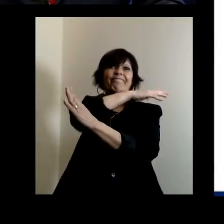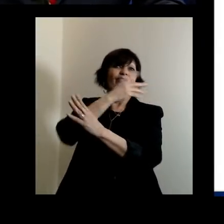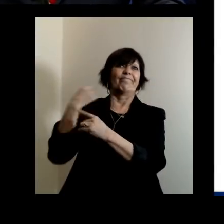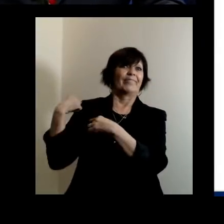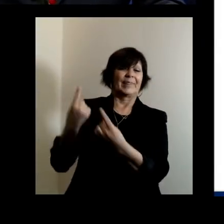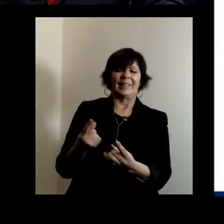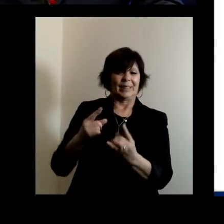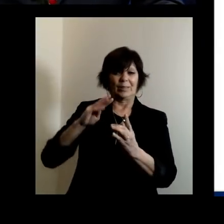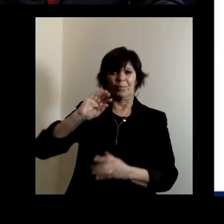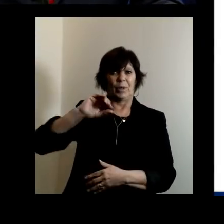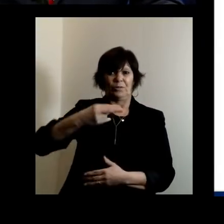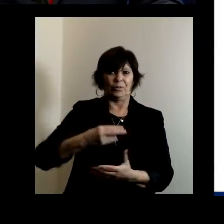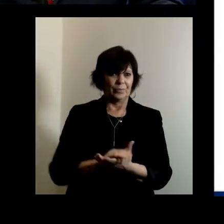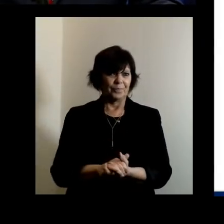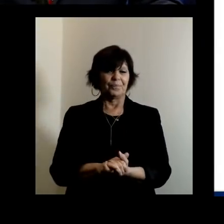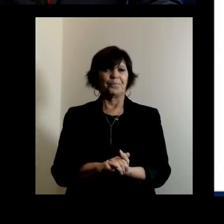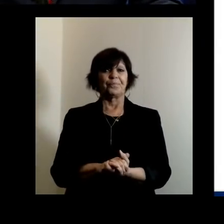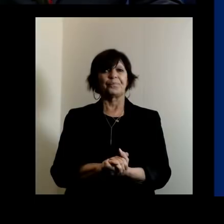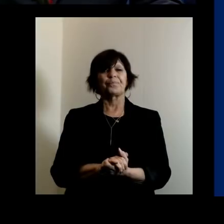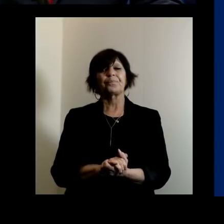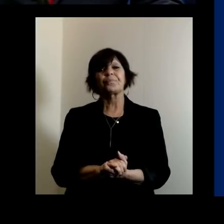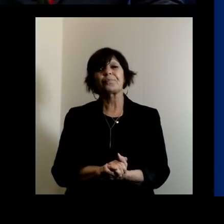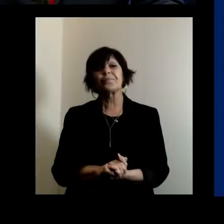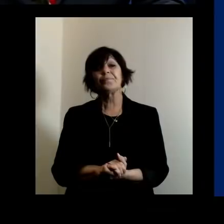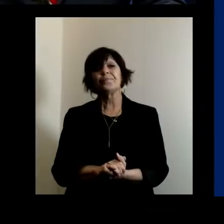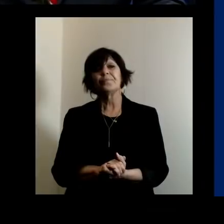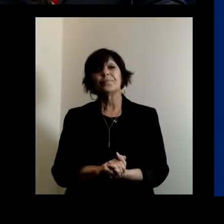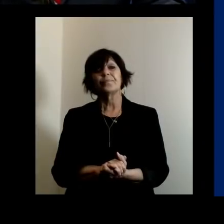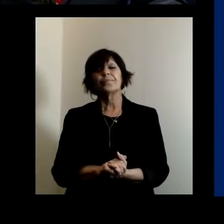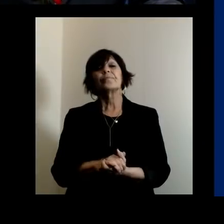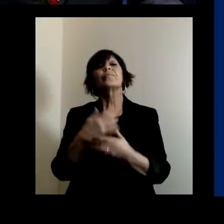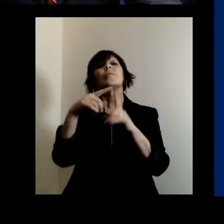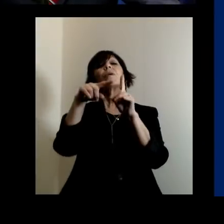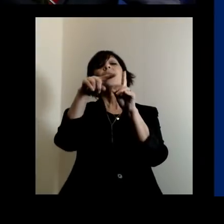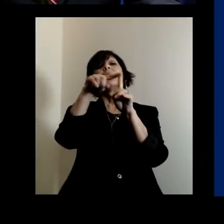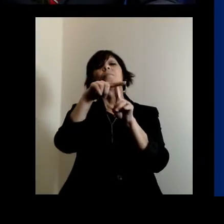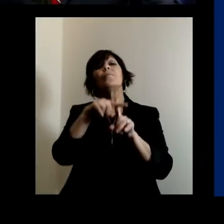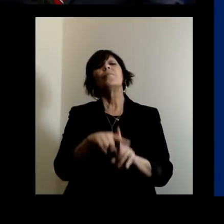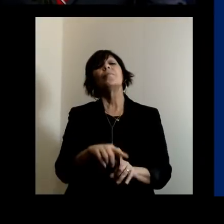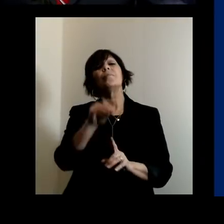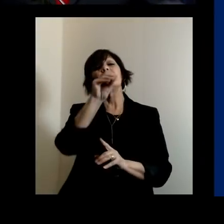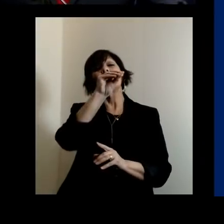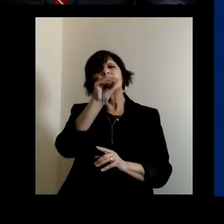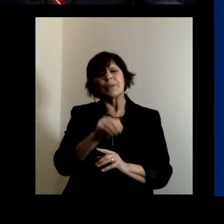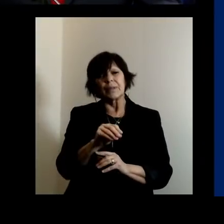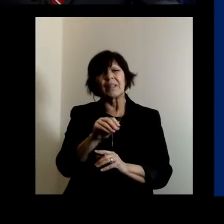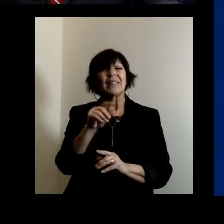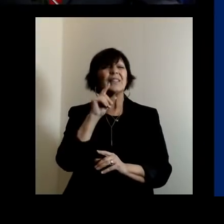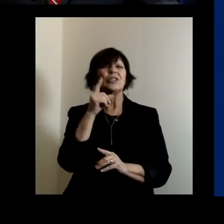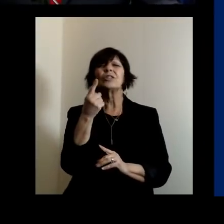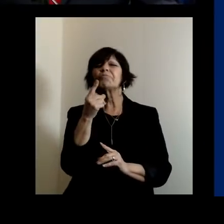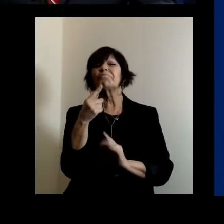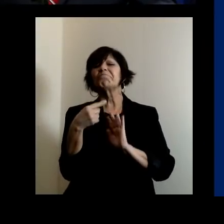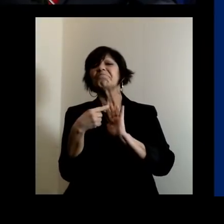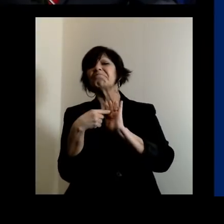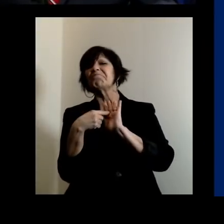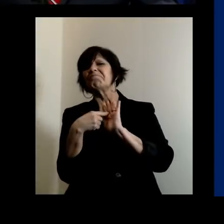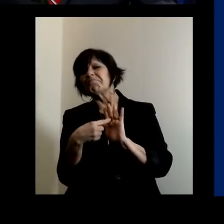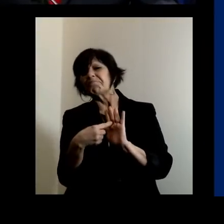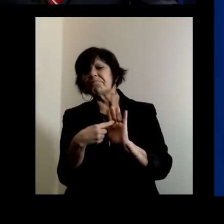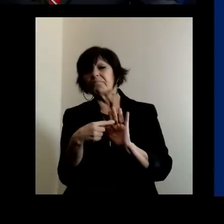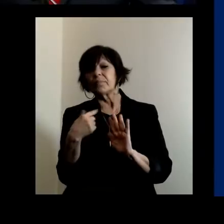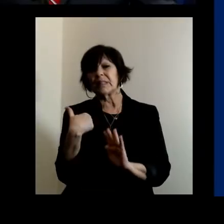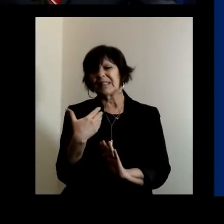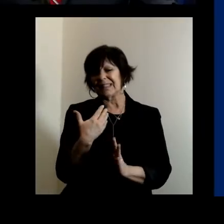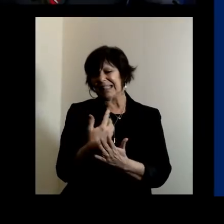since the pandemic began in Erie County. Positivity rates, these are just a snapshot of the